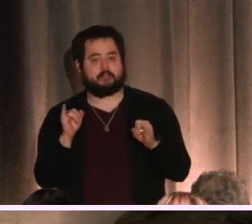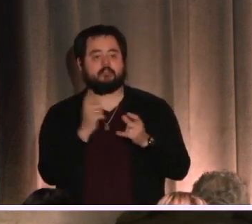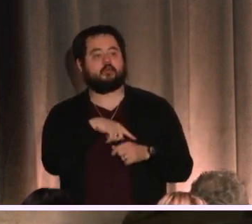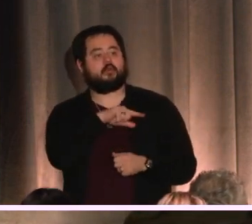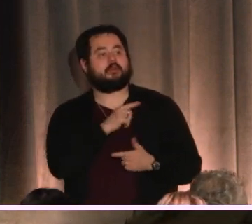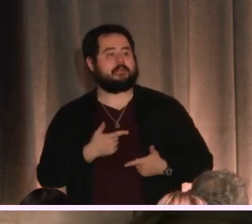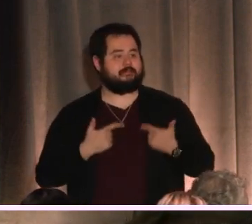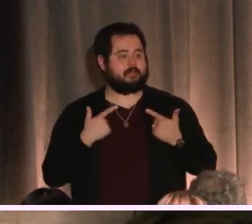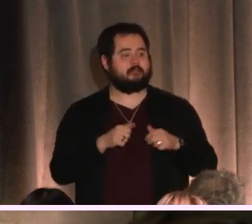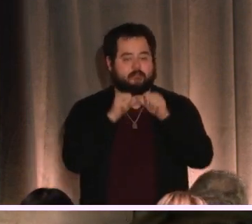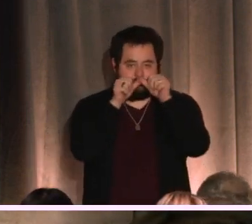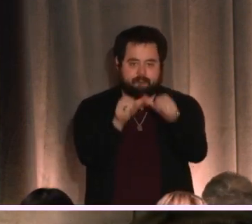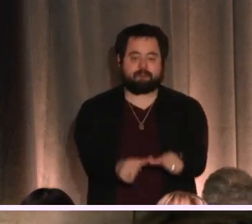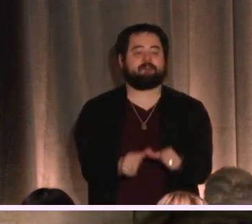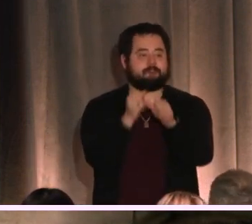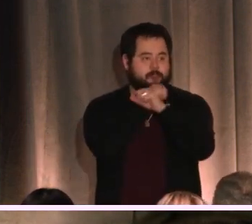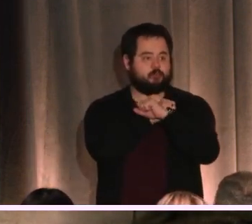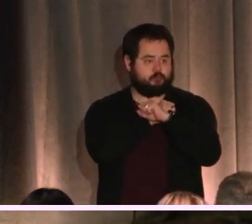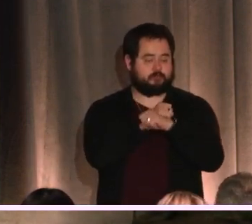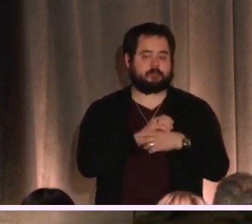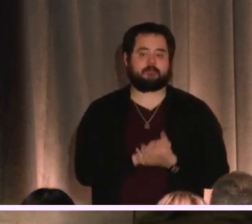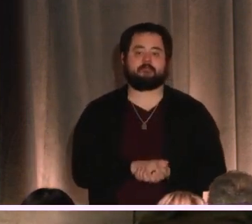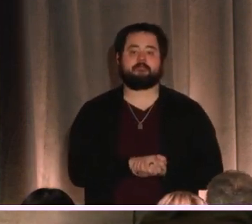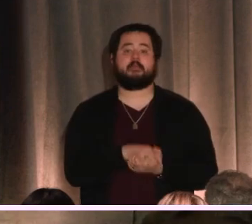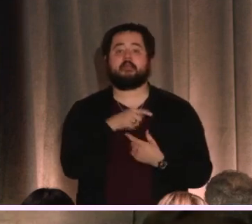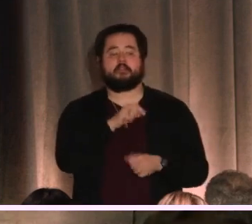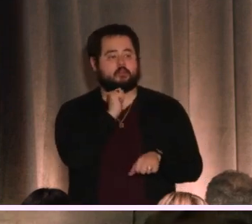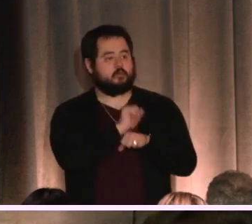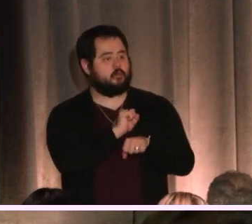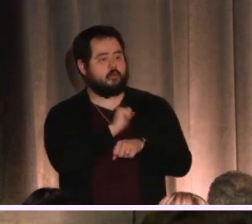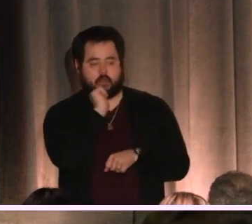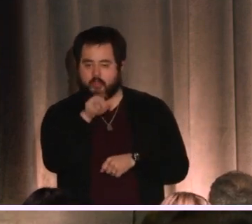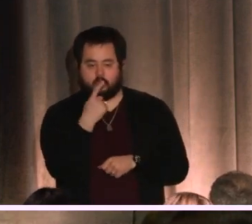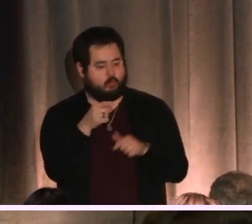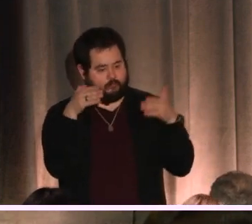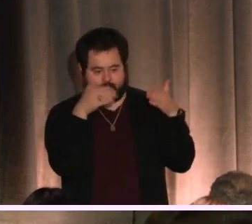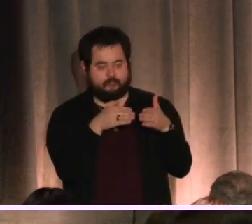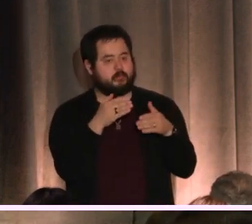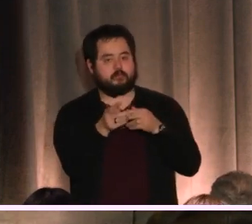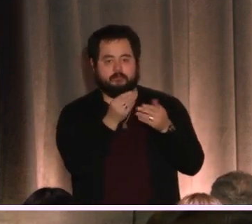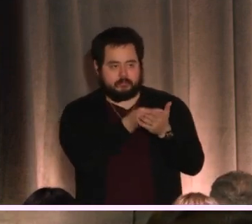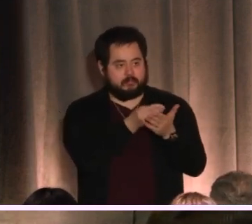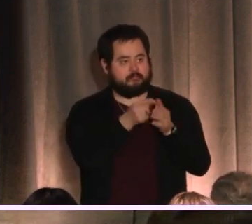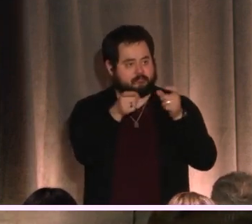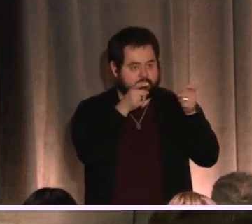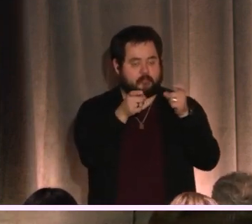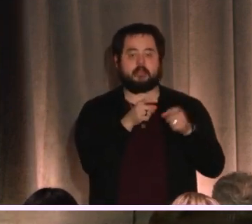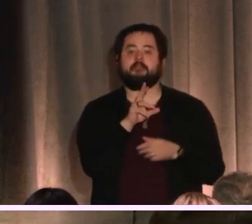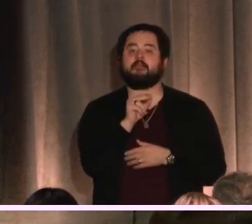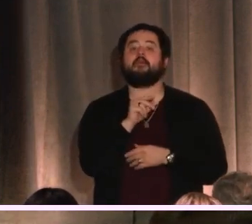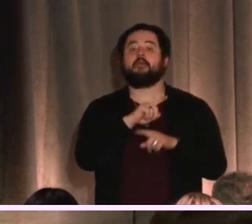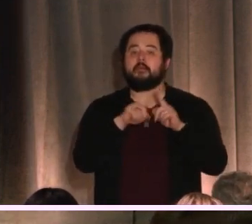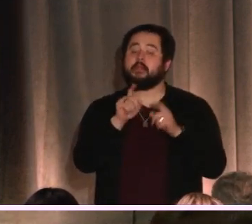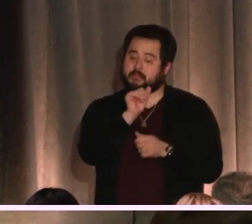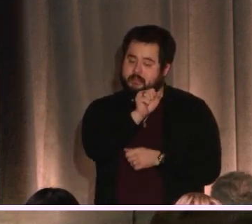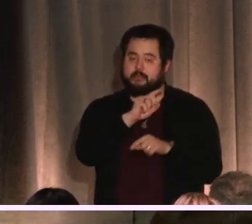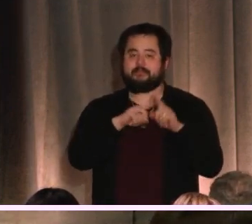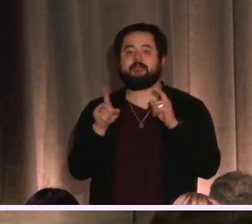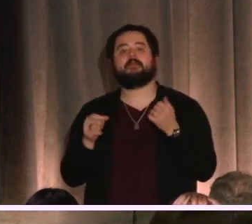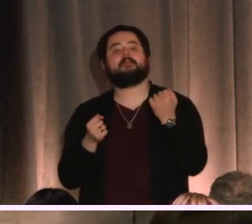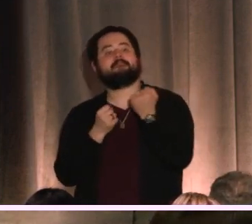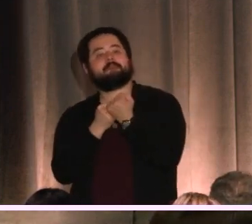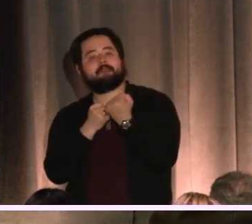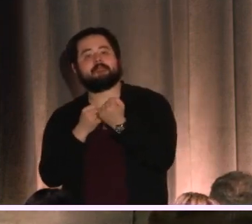security. This work is not just about managing funds. It's about enhancing lives, protecting futures, and